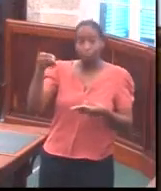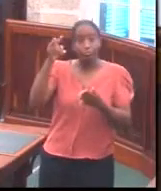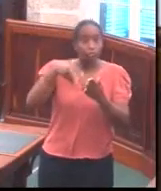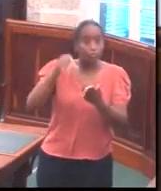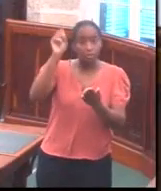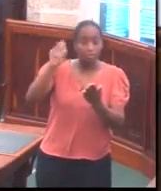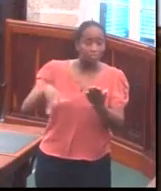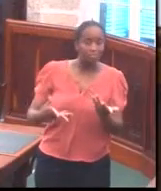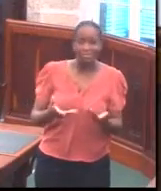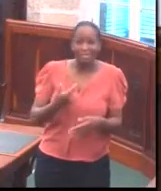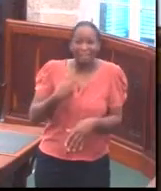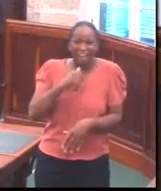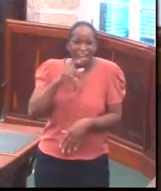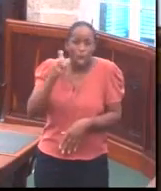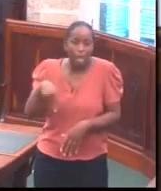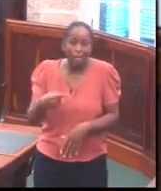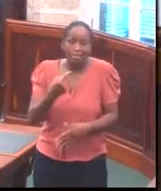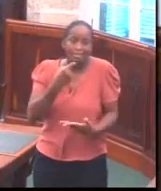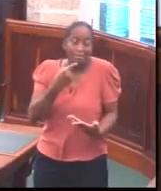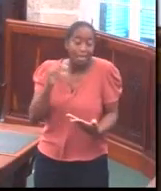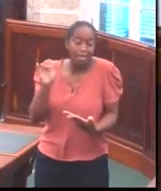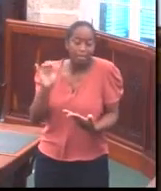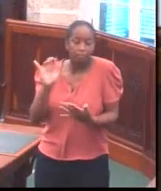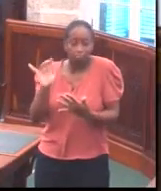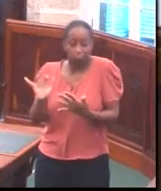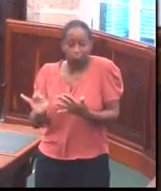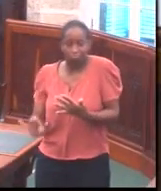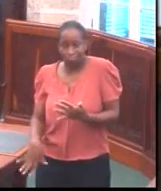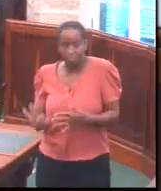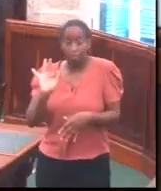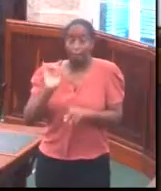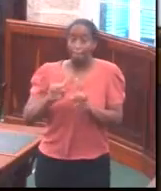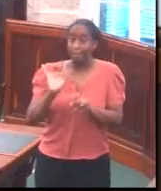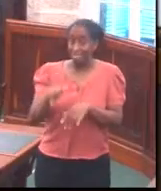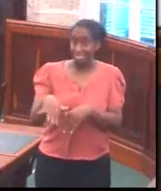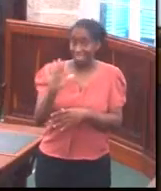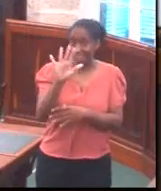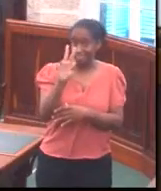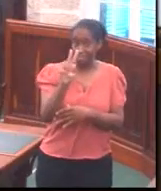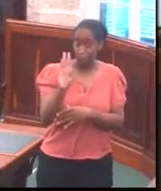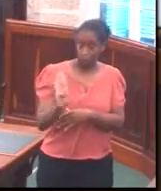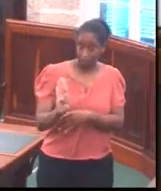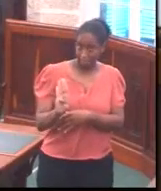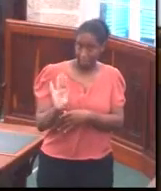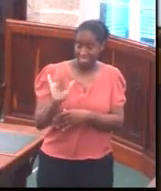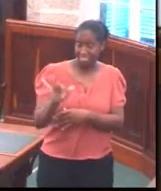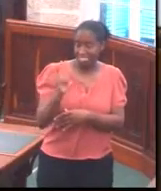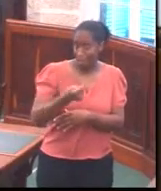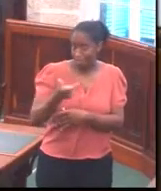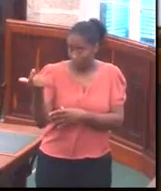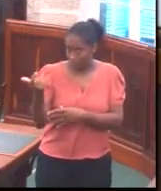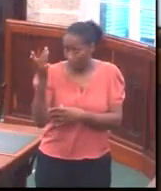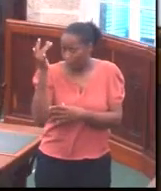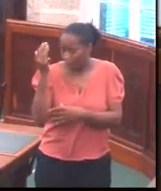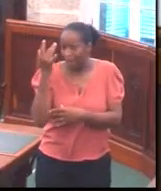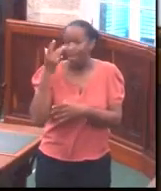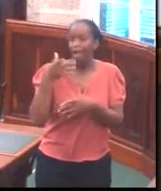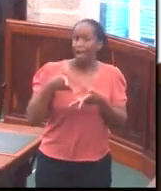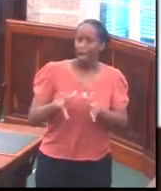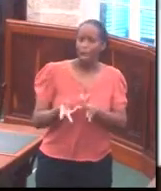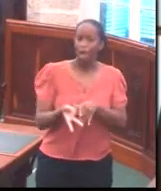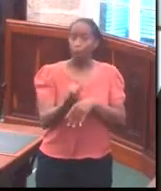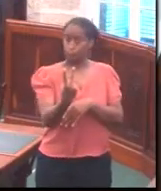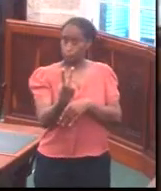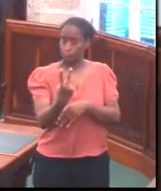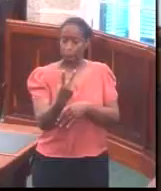deleted, but they deleted 52B because it allowed two functionaries to bypass the court. All I'm saying